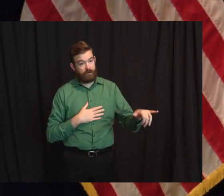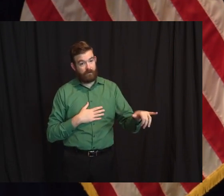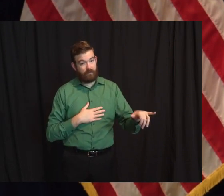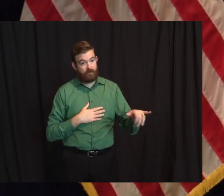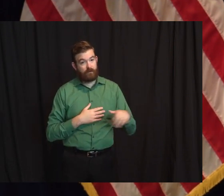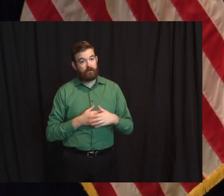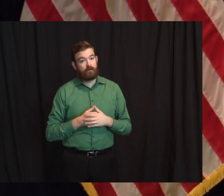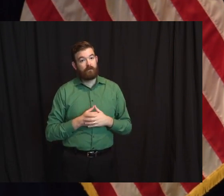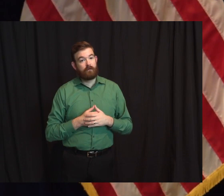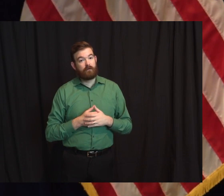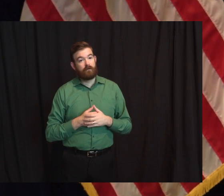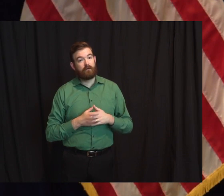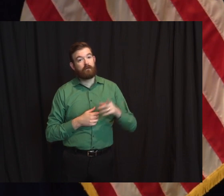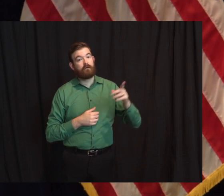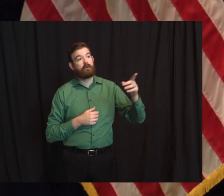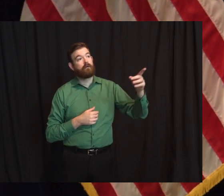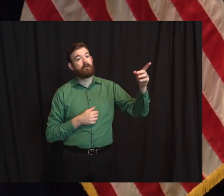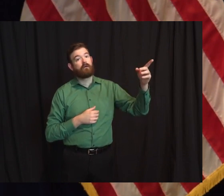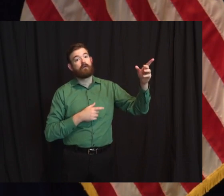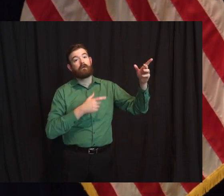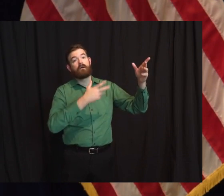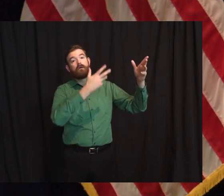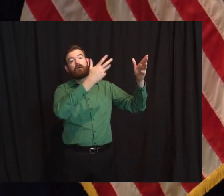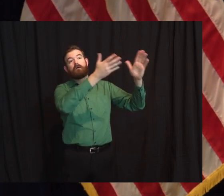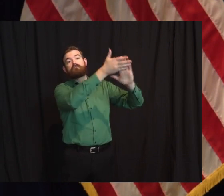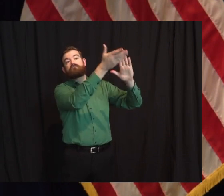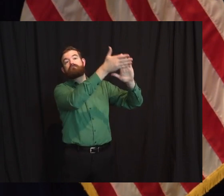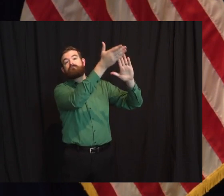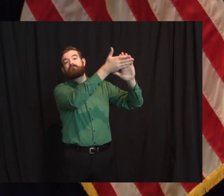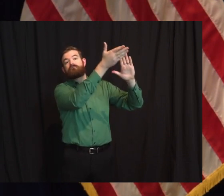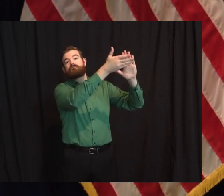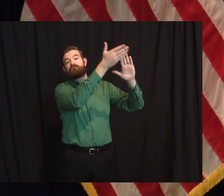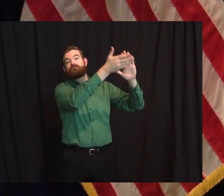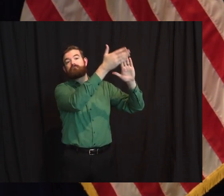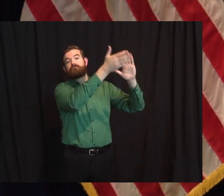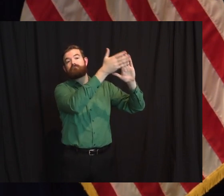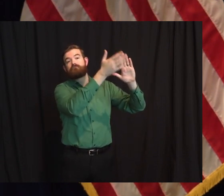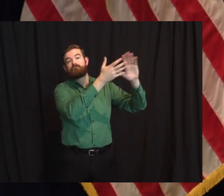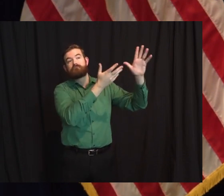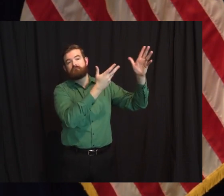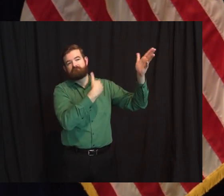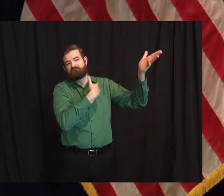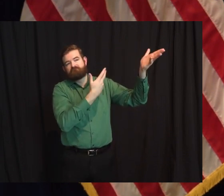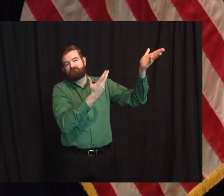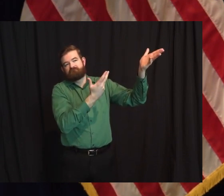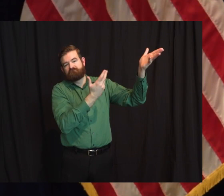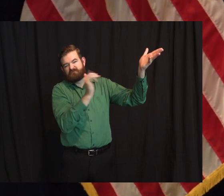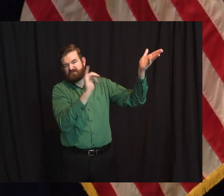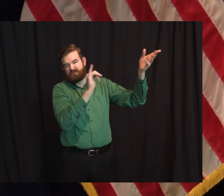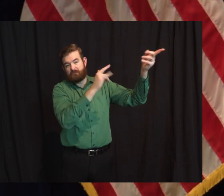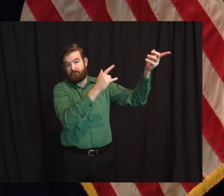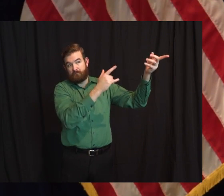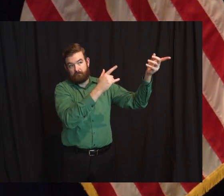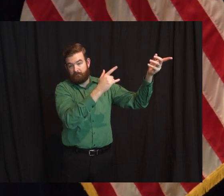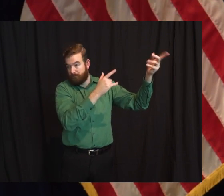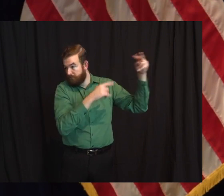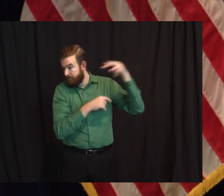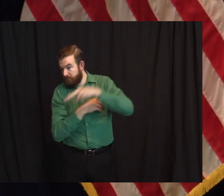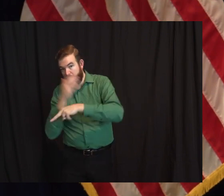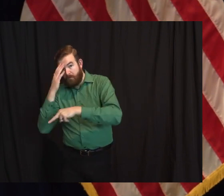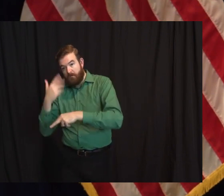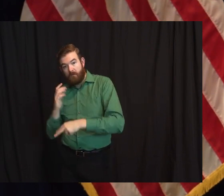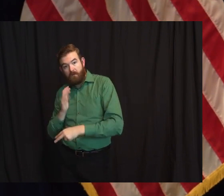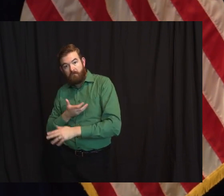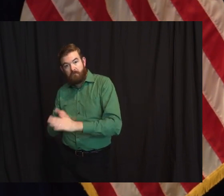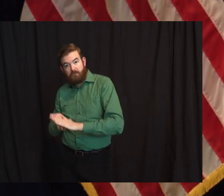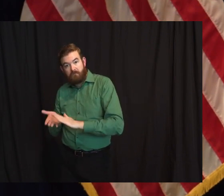and I suspect he'd say the same thing about getting inside of our administration. I will say this, that we have found a very significant amount of